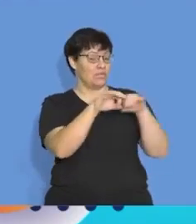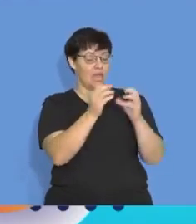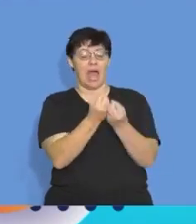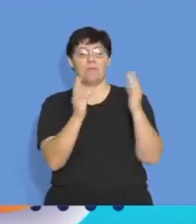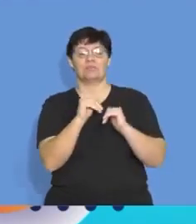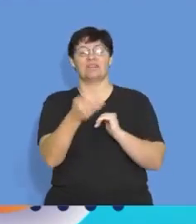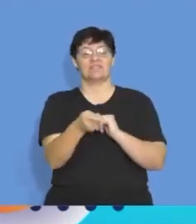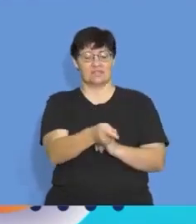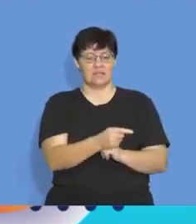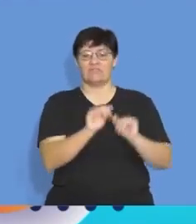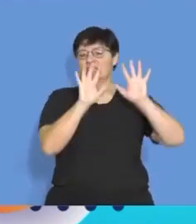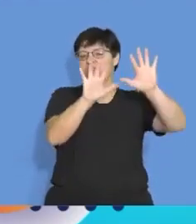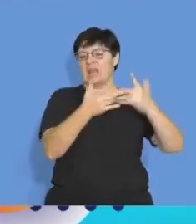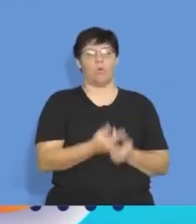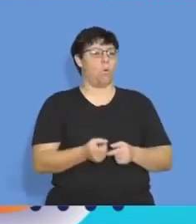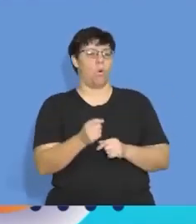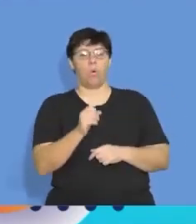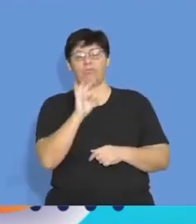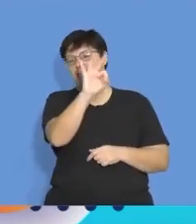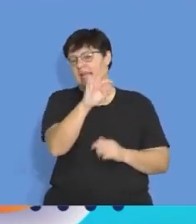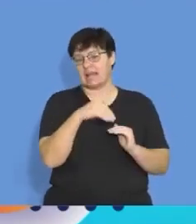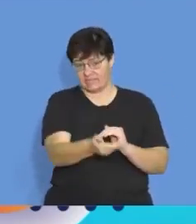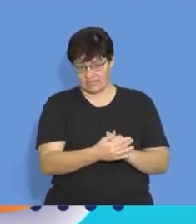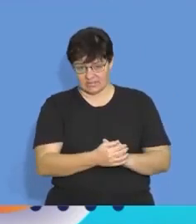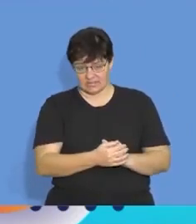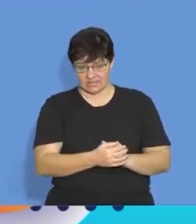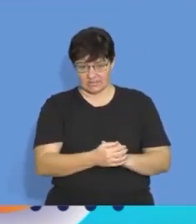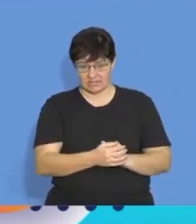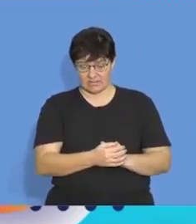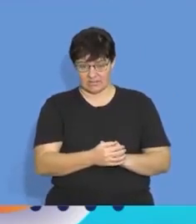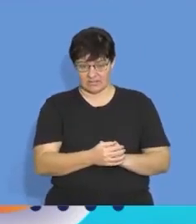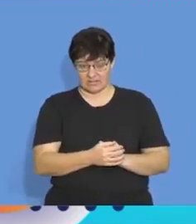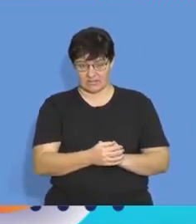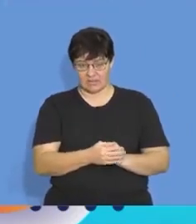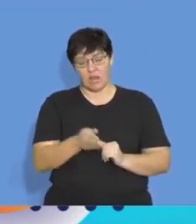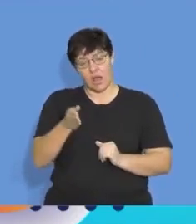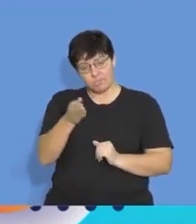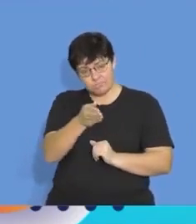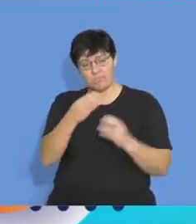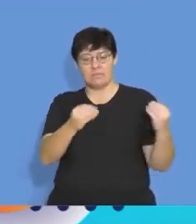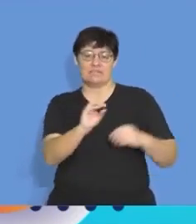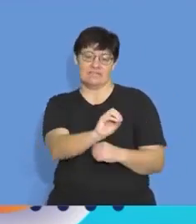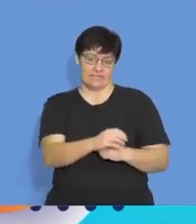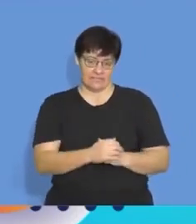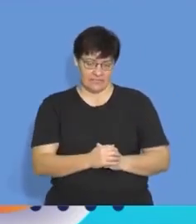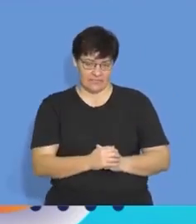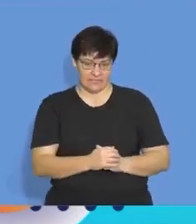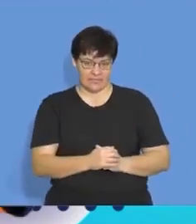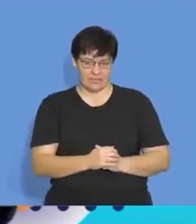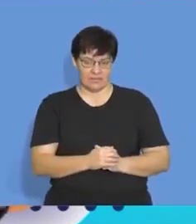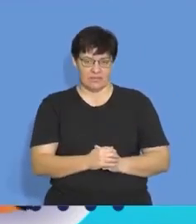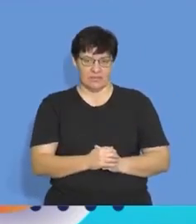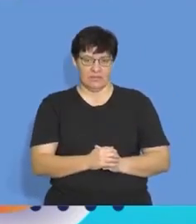is the quantity of item A that we have on hand, and this is the value of item A that is in our business, right?